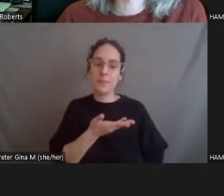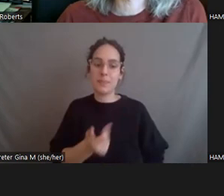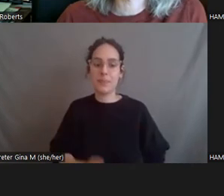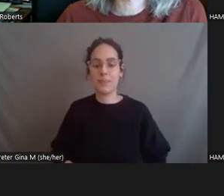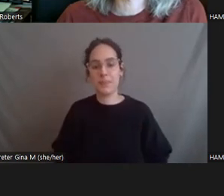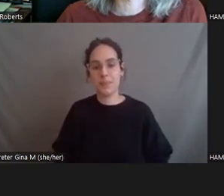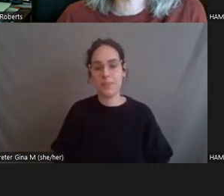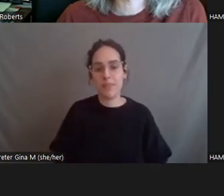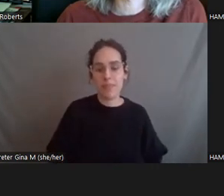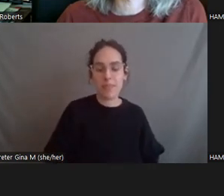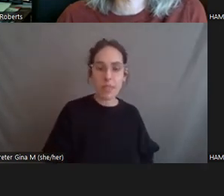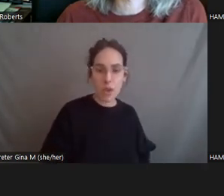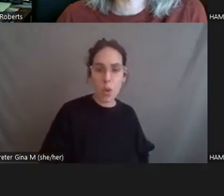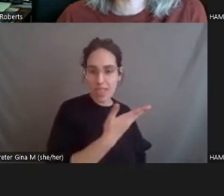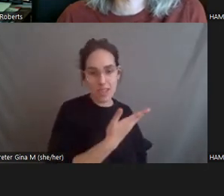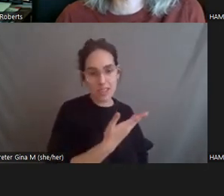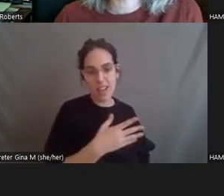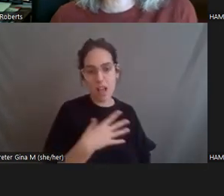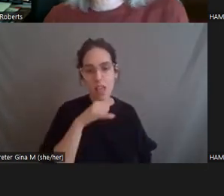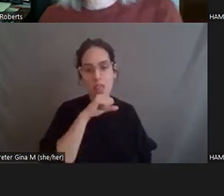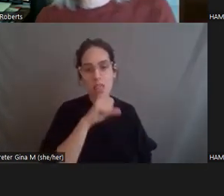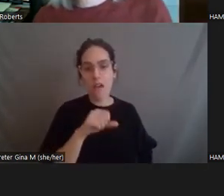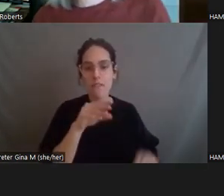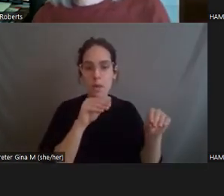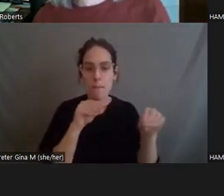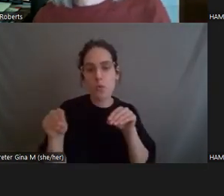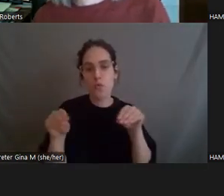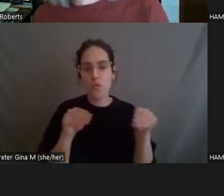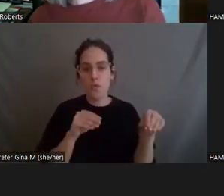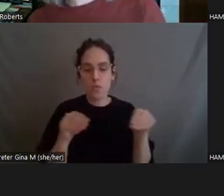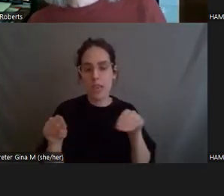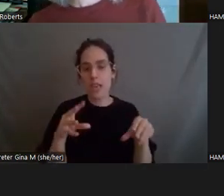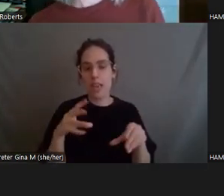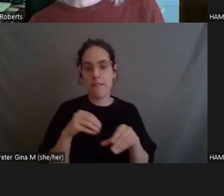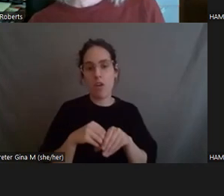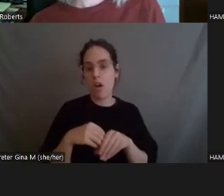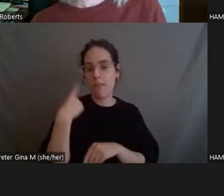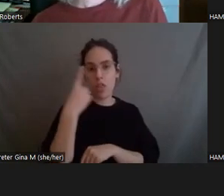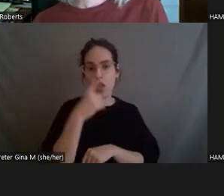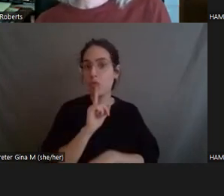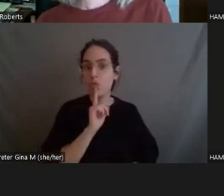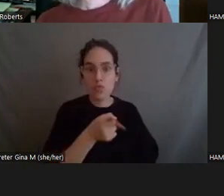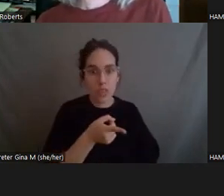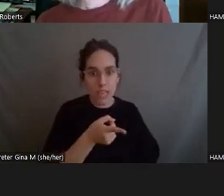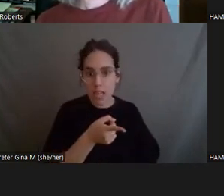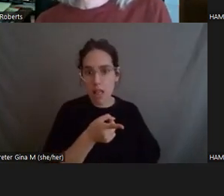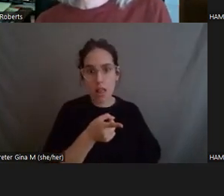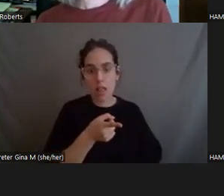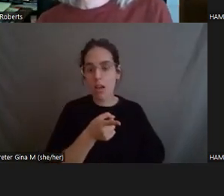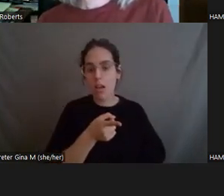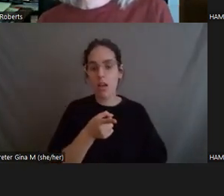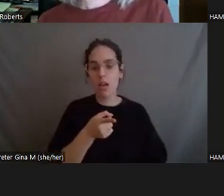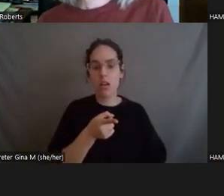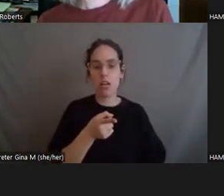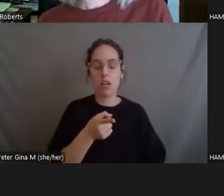so, it's. I love just the motion that's in here, the how realistic it really is compared to how